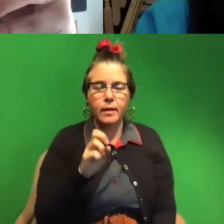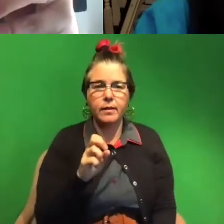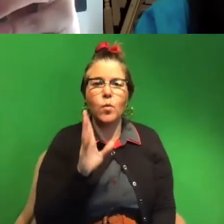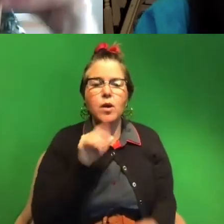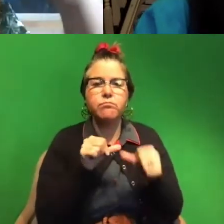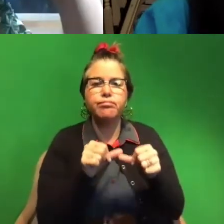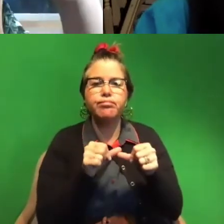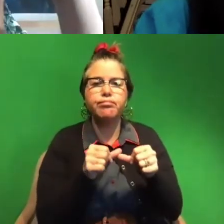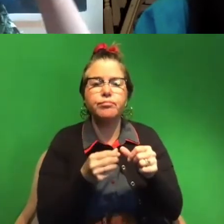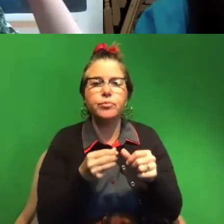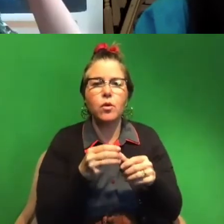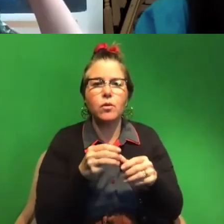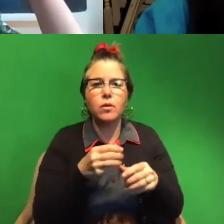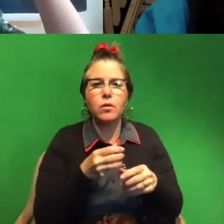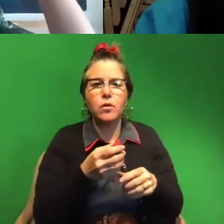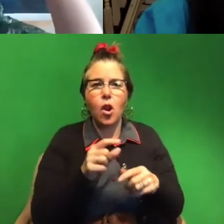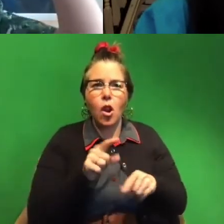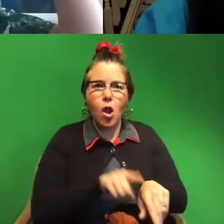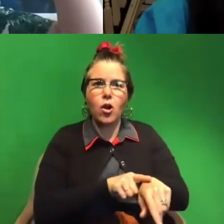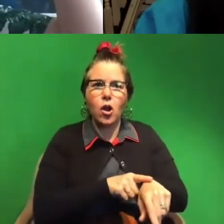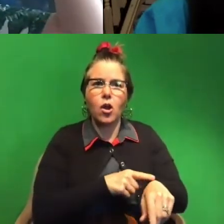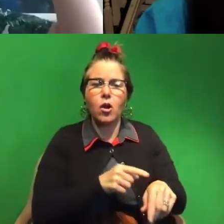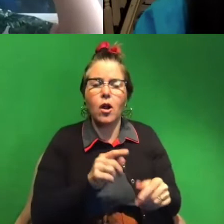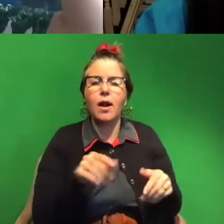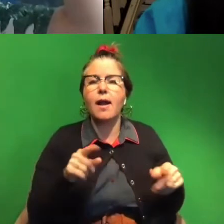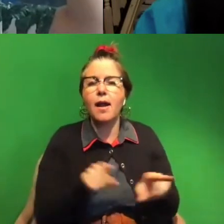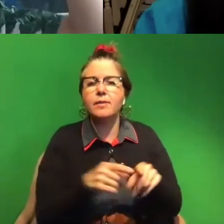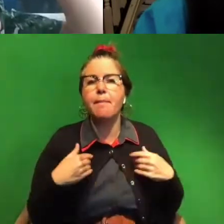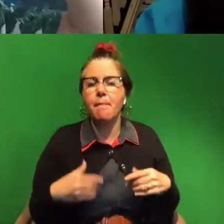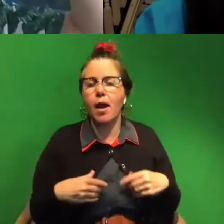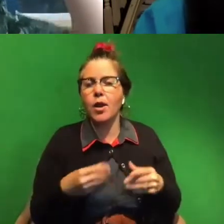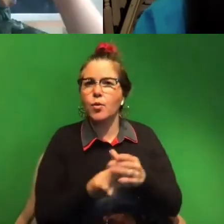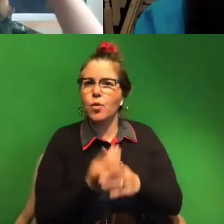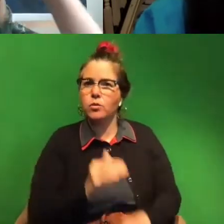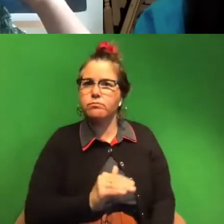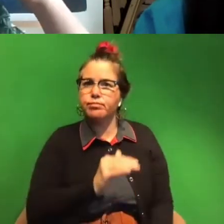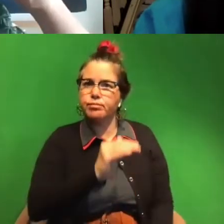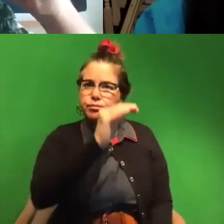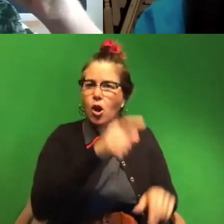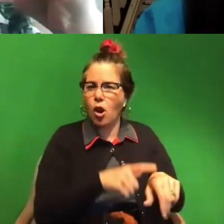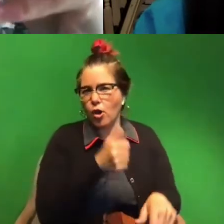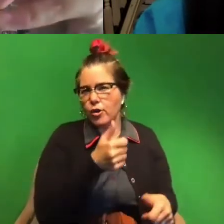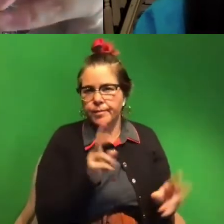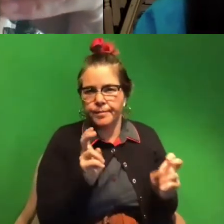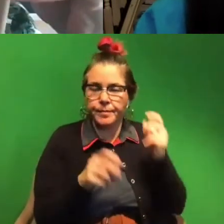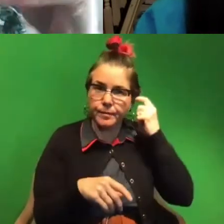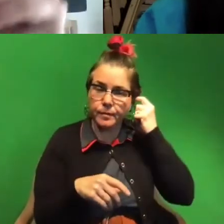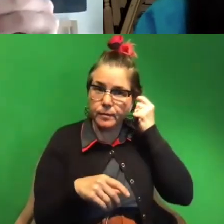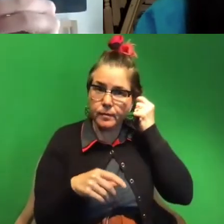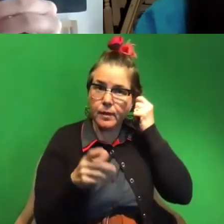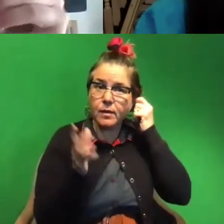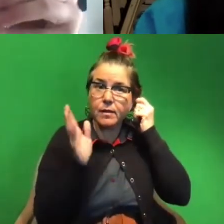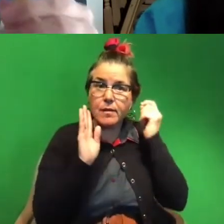to grow longer and longer, and your body begins to grow farther, longer. And then this eventually